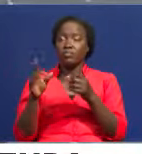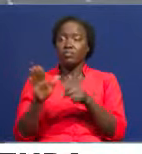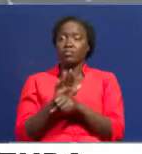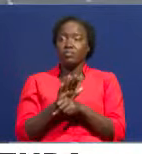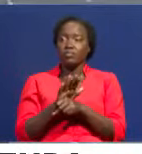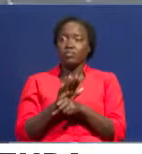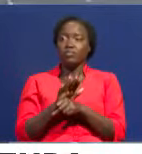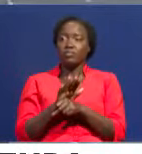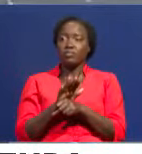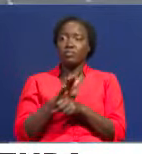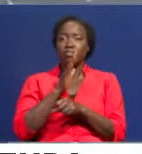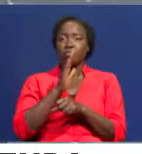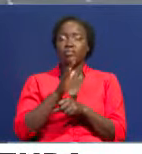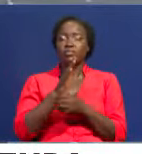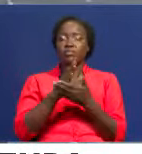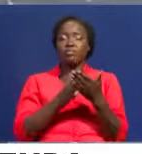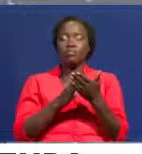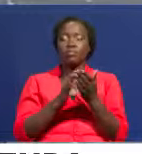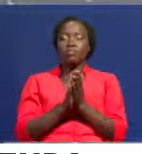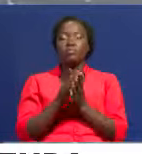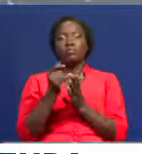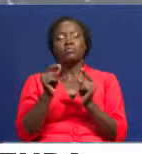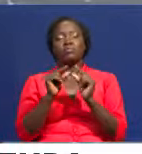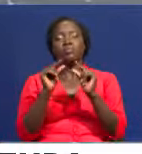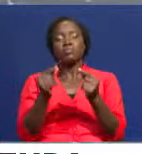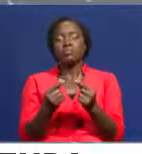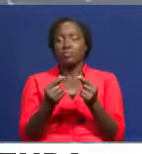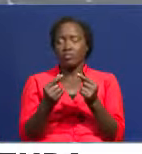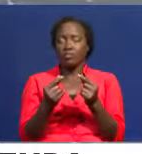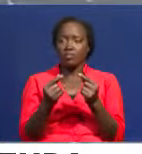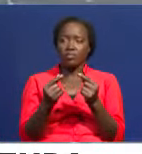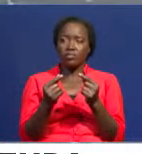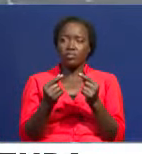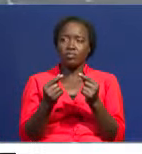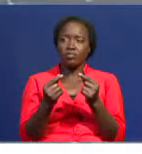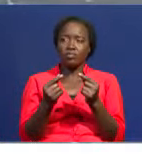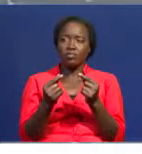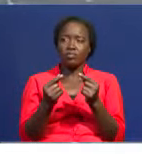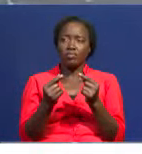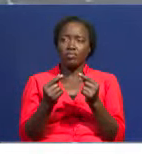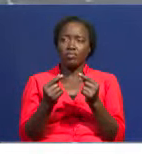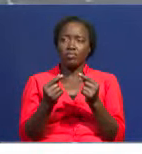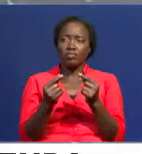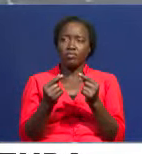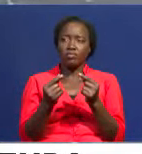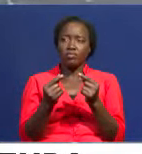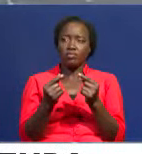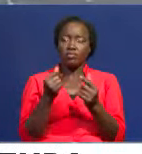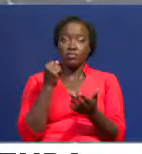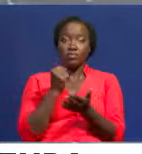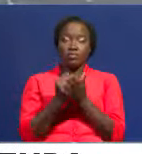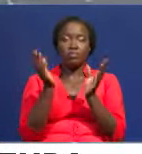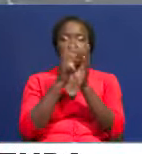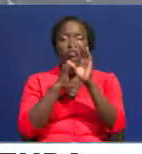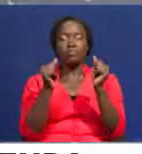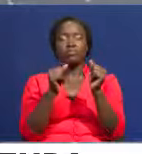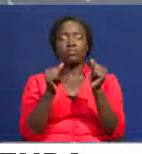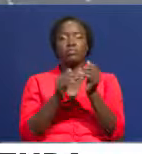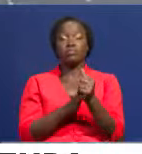a full unit speaking on behalf of the minority communities in Kenya. under his office, the office of the president.